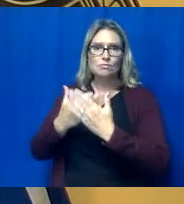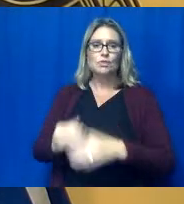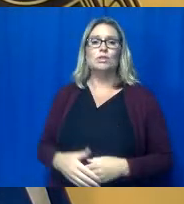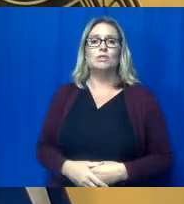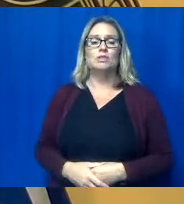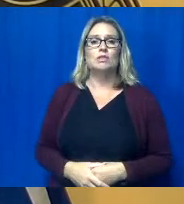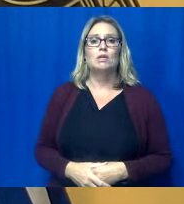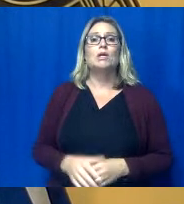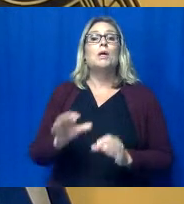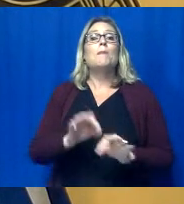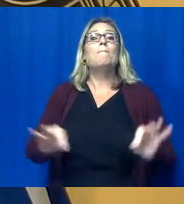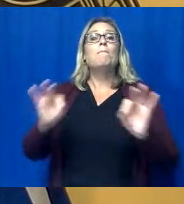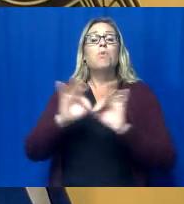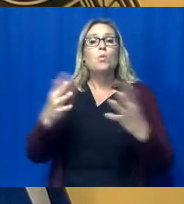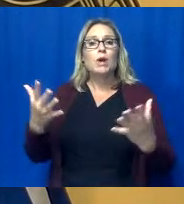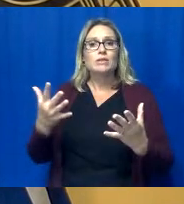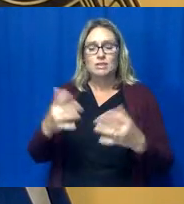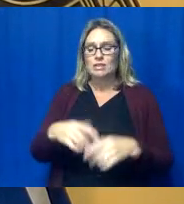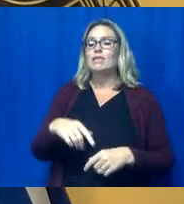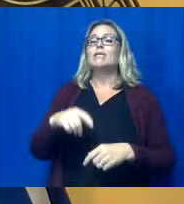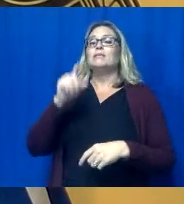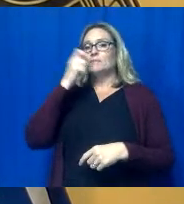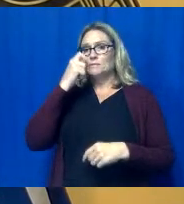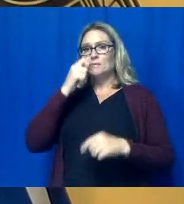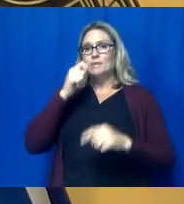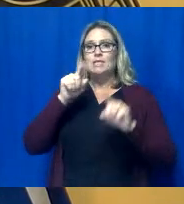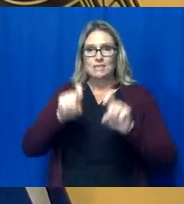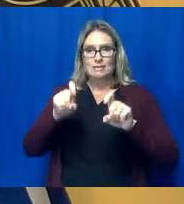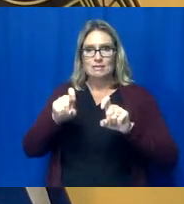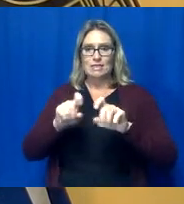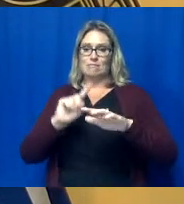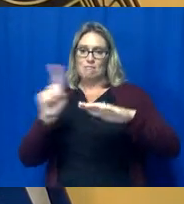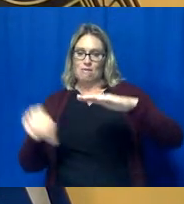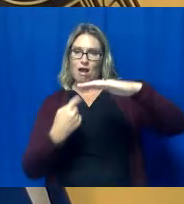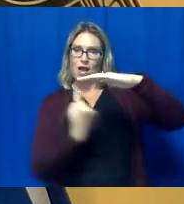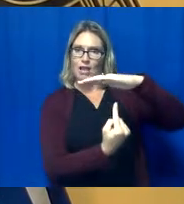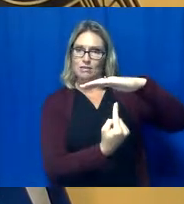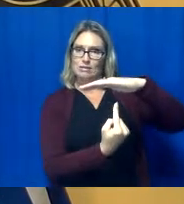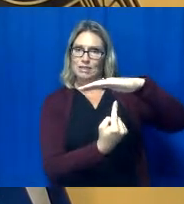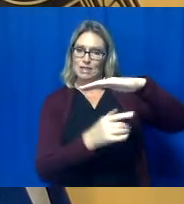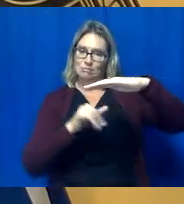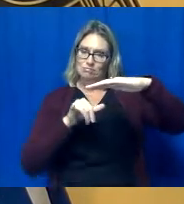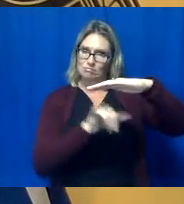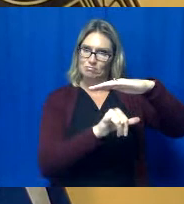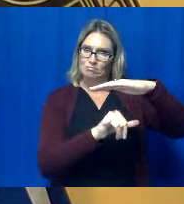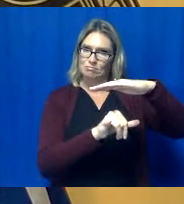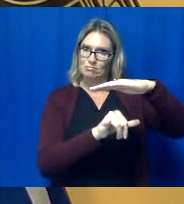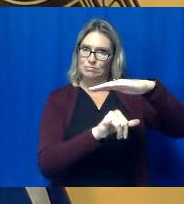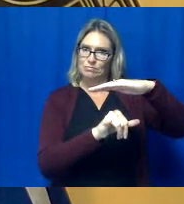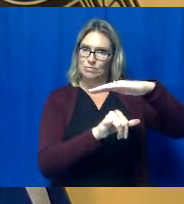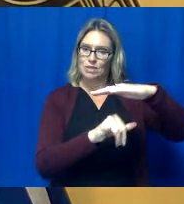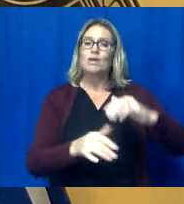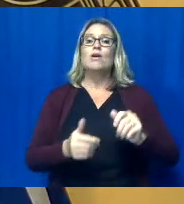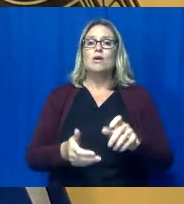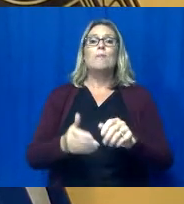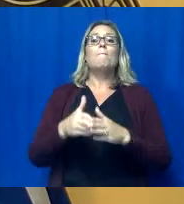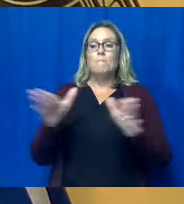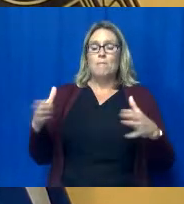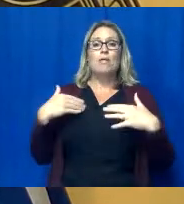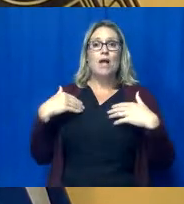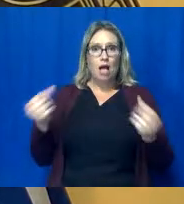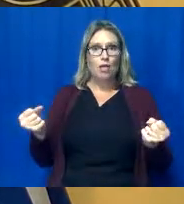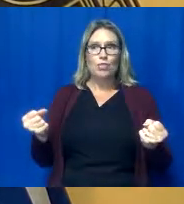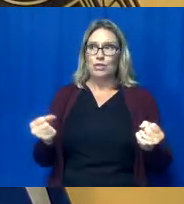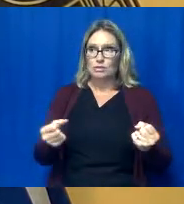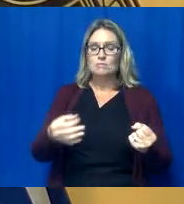is testing, contact tracing, and isolating persons with high-risk exposure to the virus. Our public health is superb at this, and